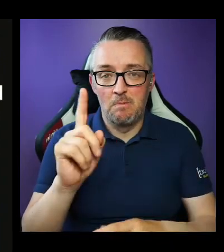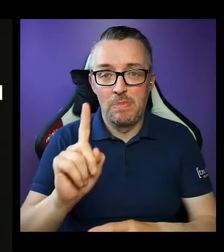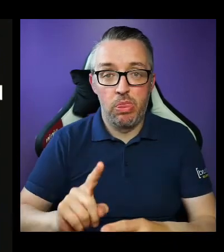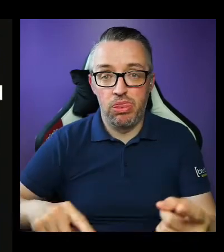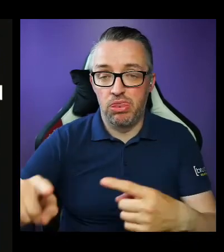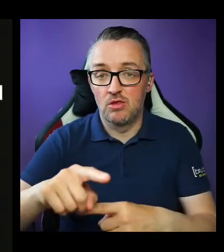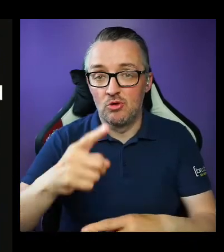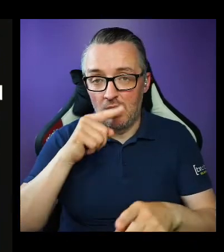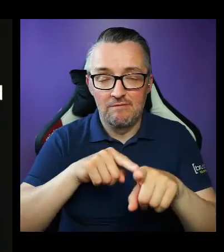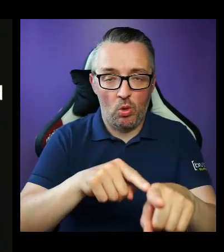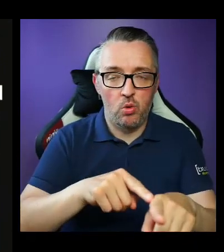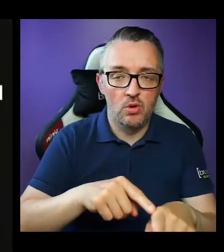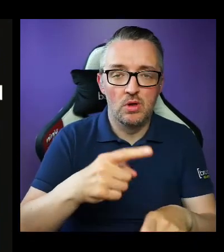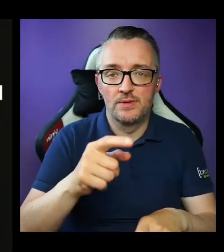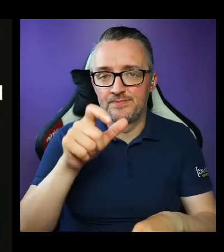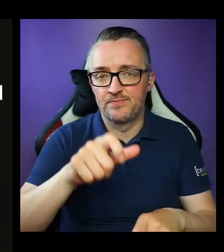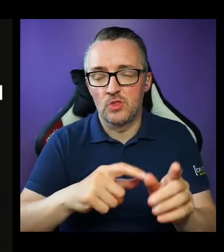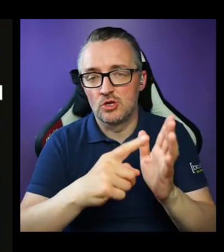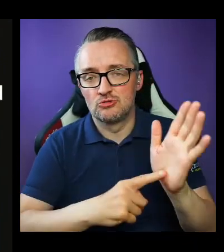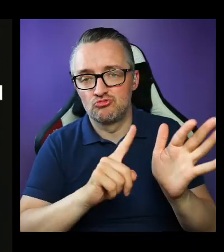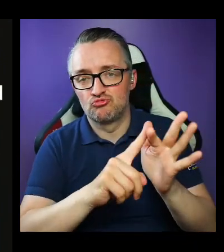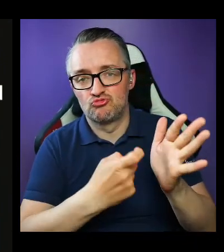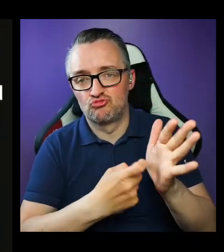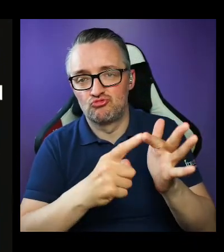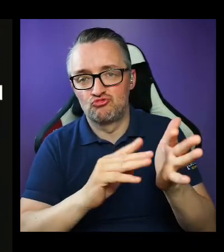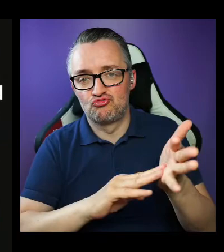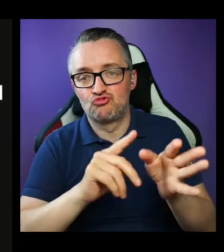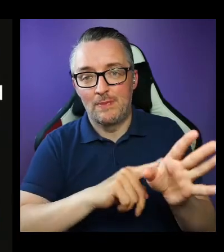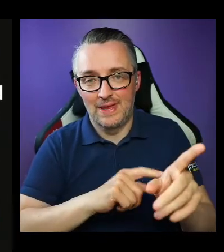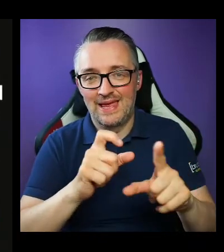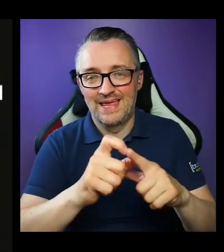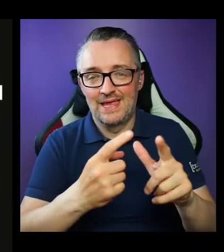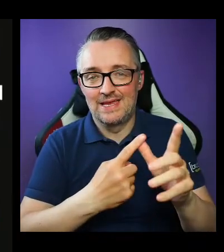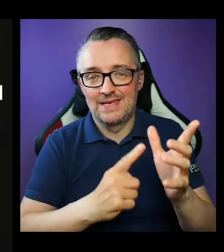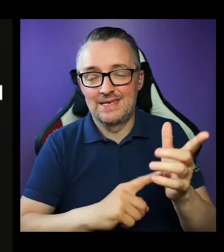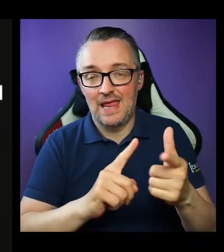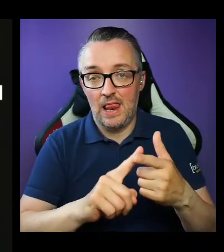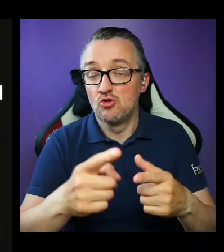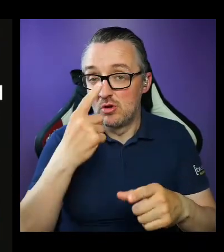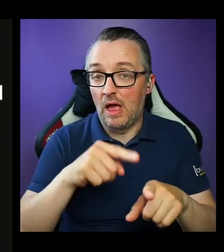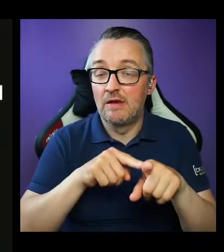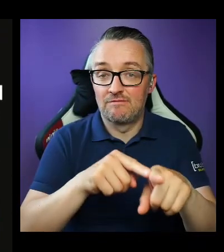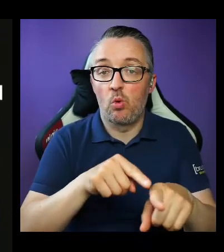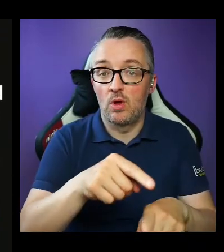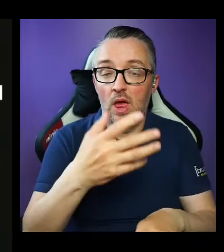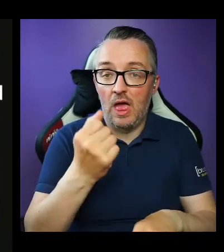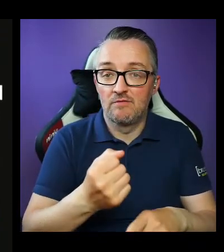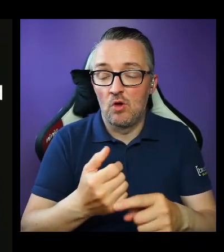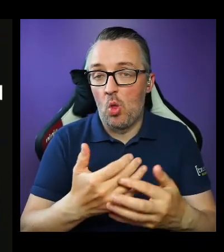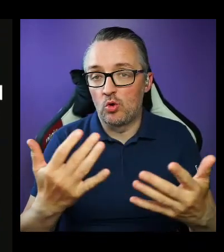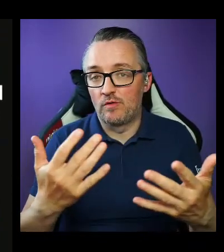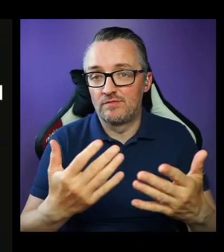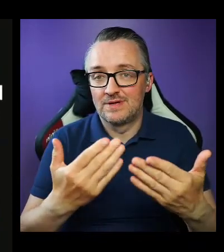follow. Jeremy Dale is someone that I recommend for people to follow. He has a lot of demos